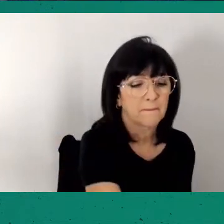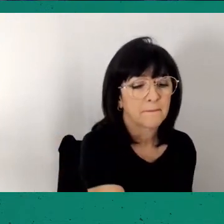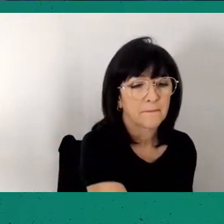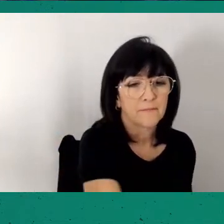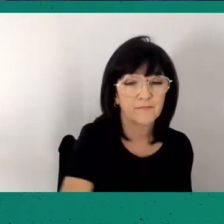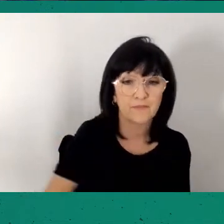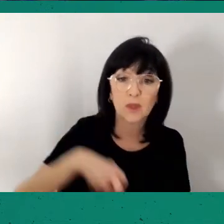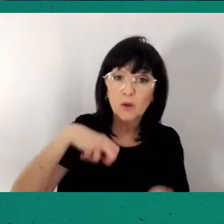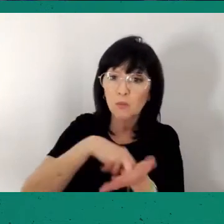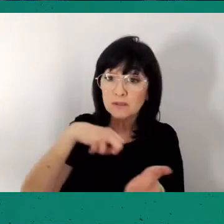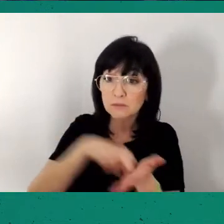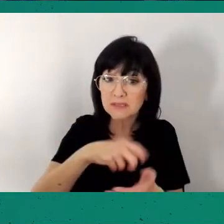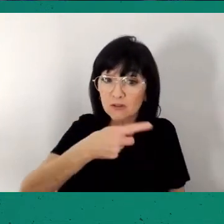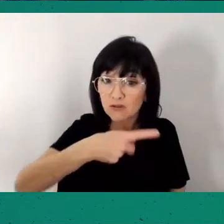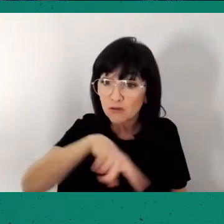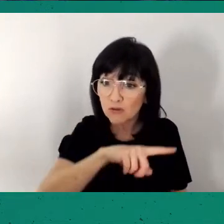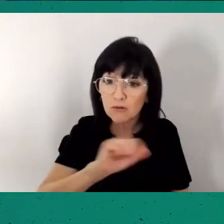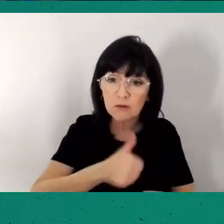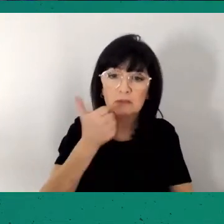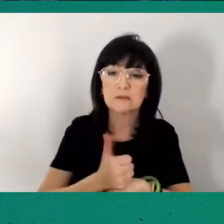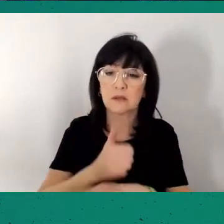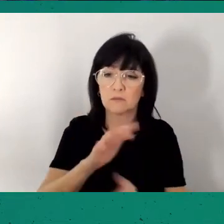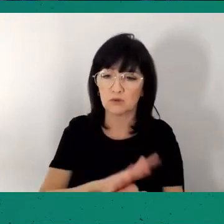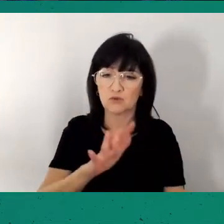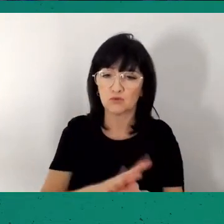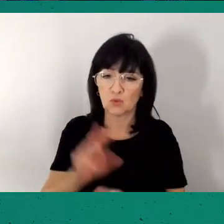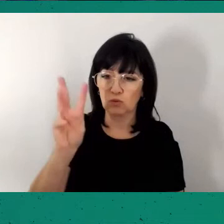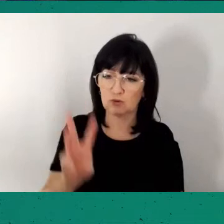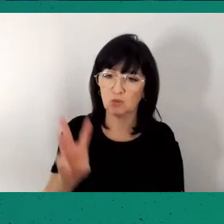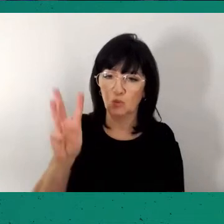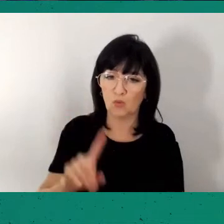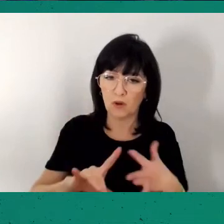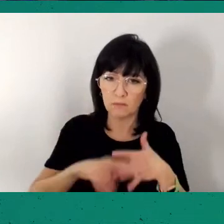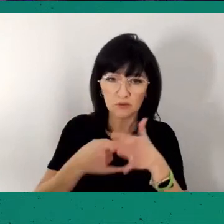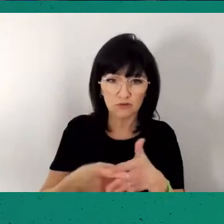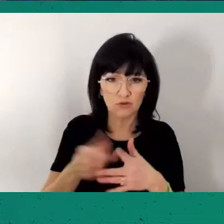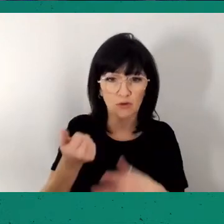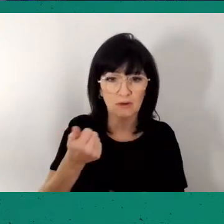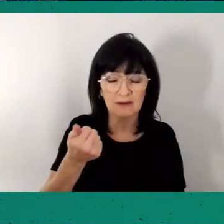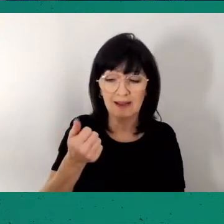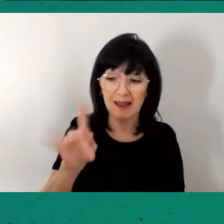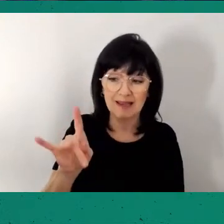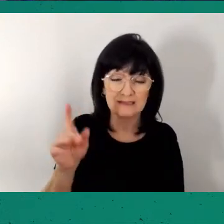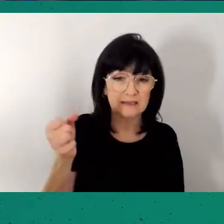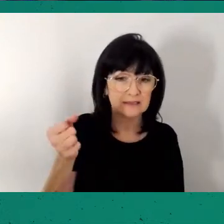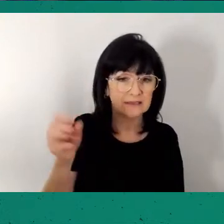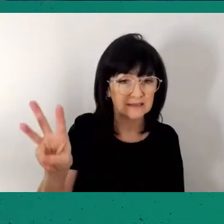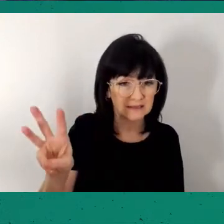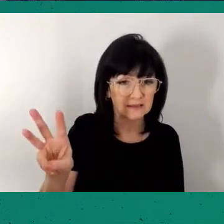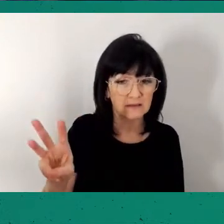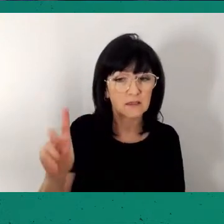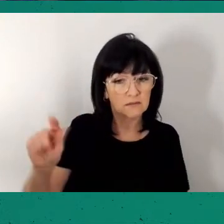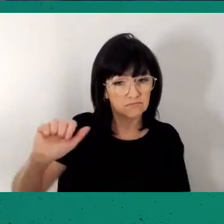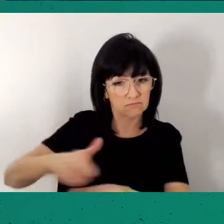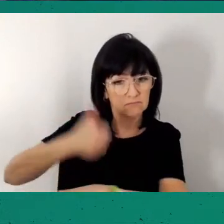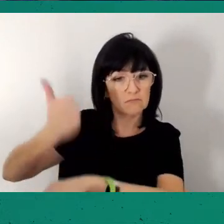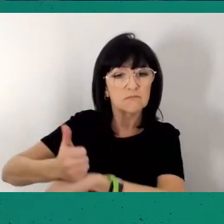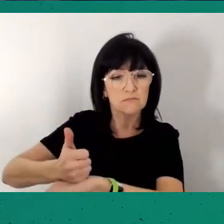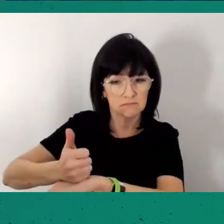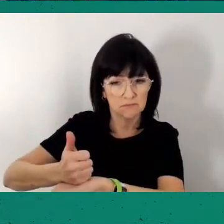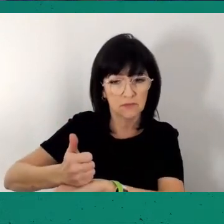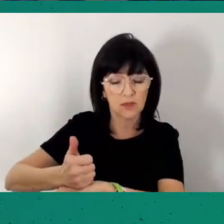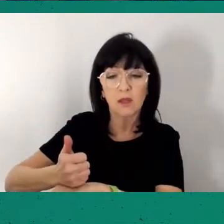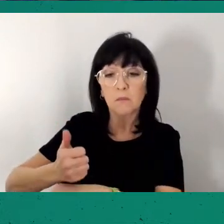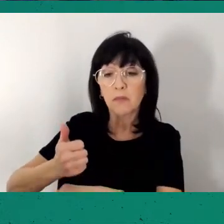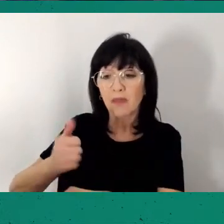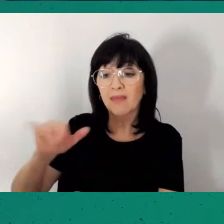Presbyterians established schools in Wilmington beginning in 1816 with the founding of a school for colored adult females on 6th and